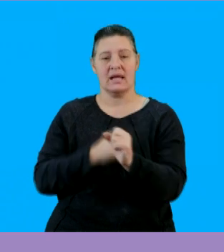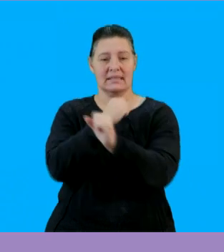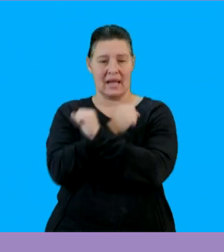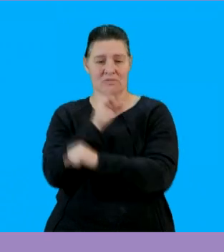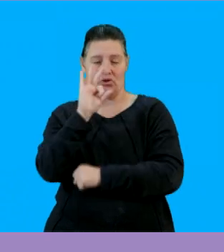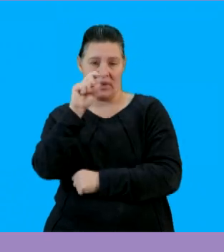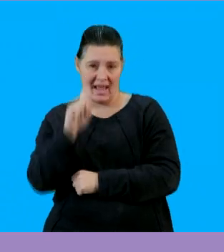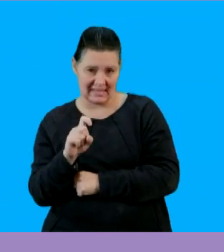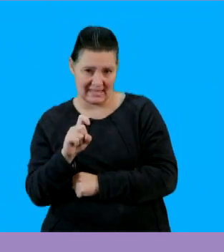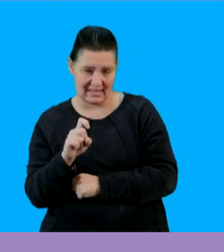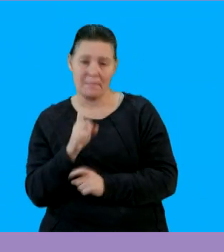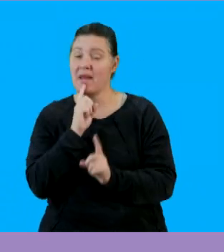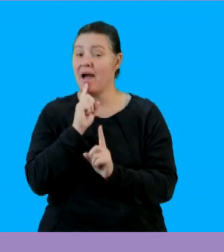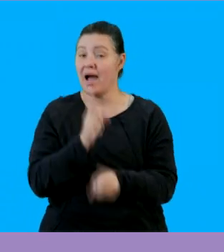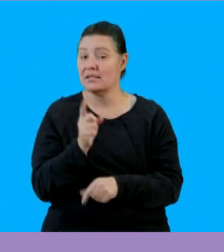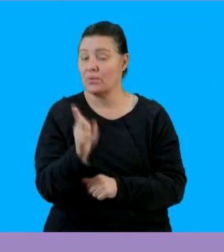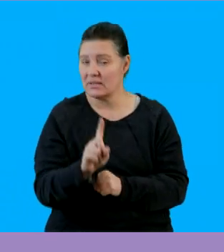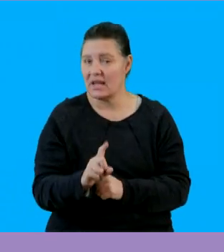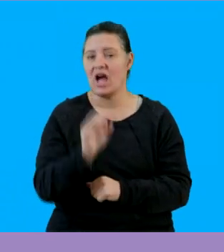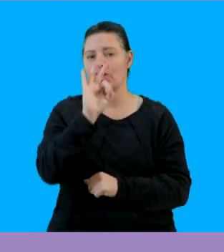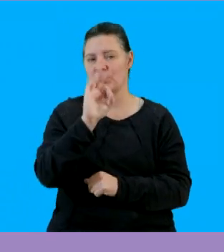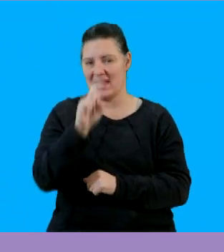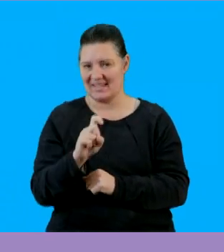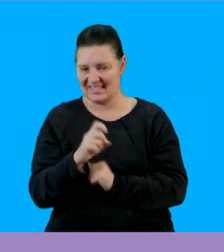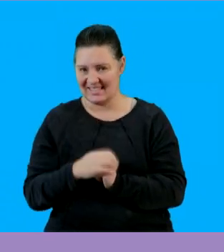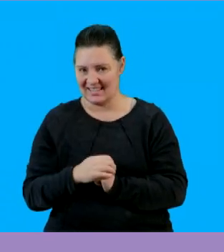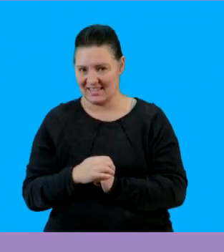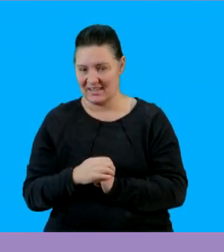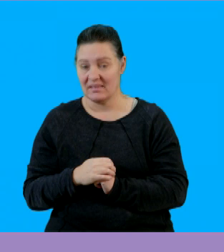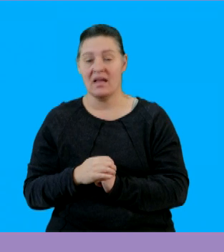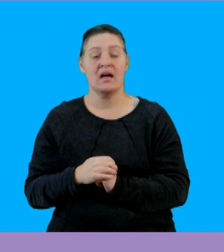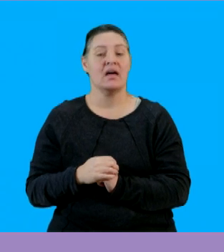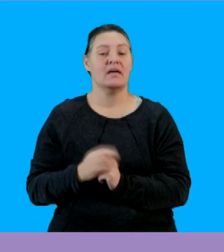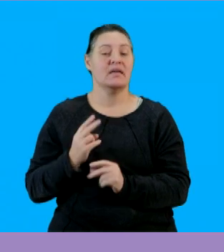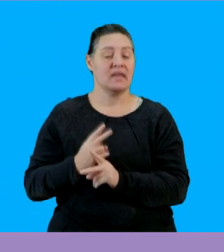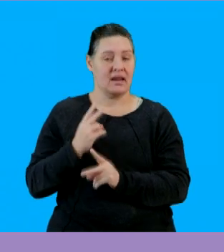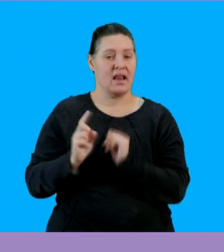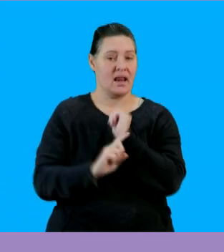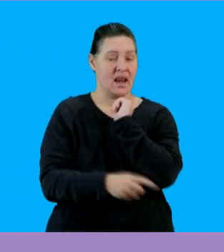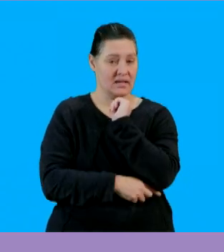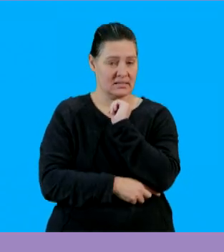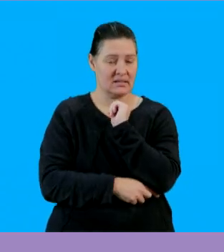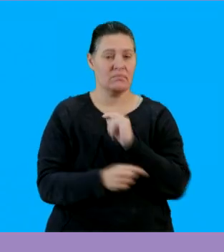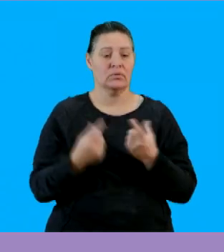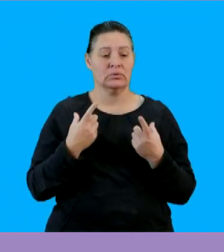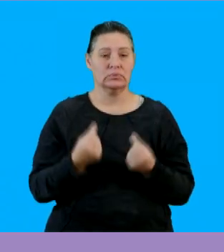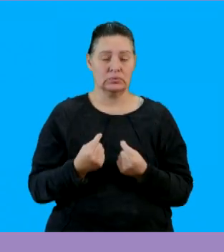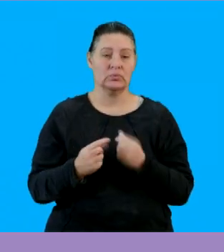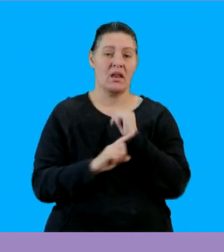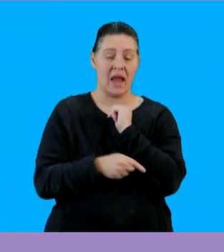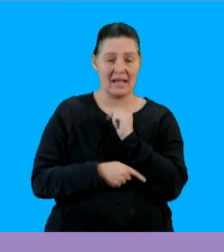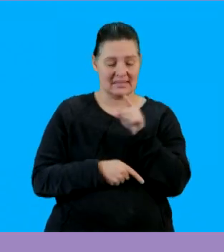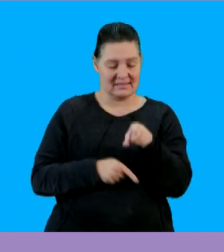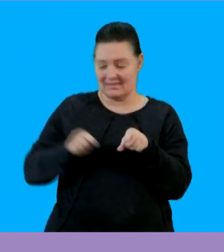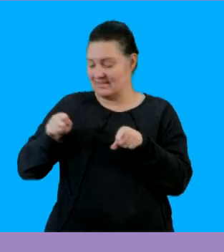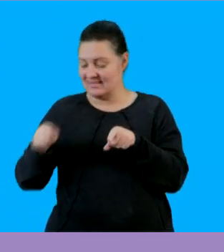a 3x. That will give us an answer of 3x. And then lastly, we are going to do the last